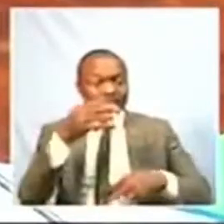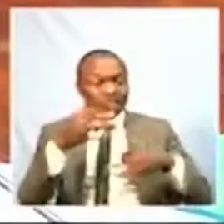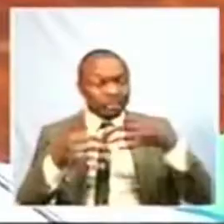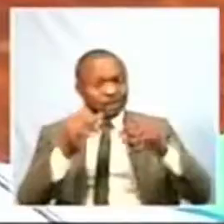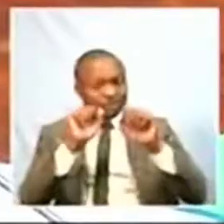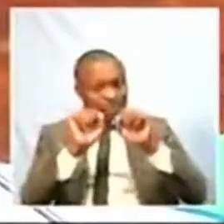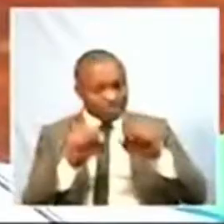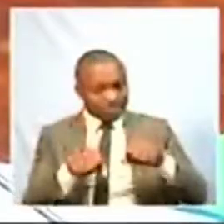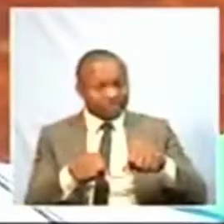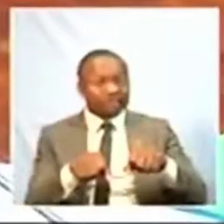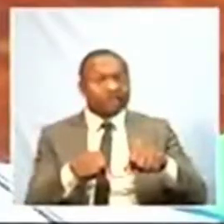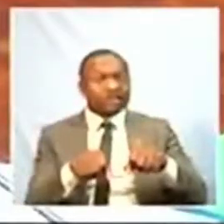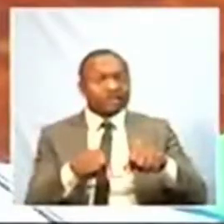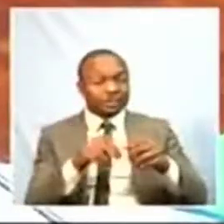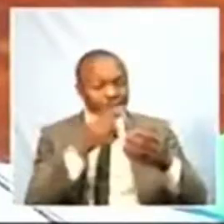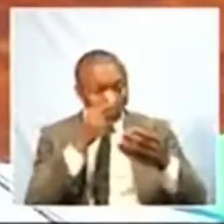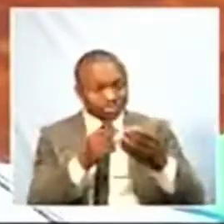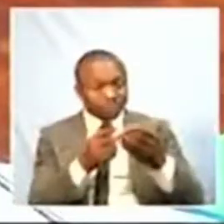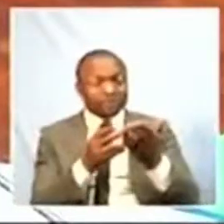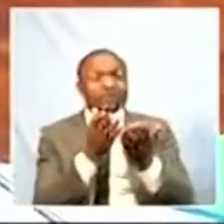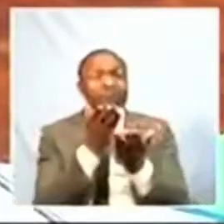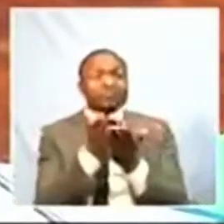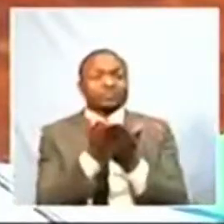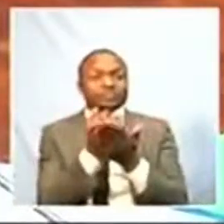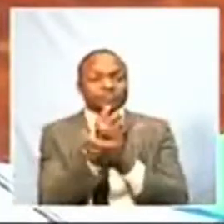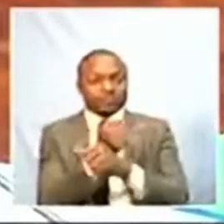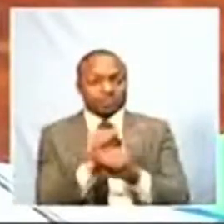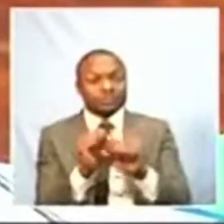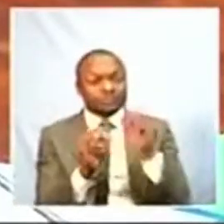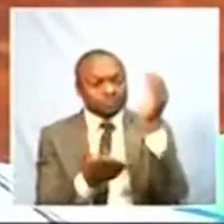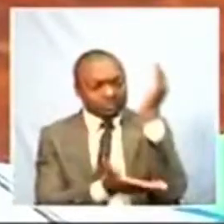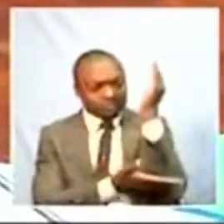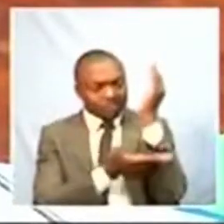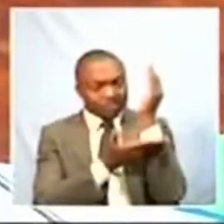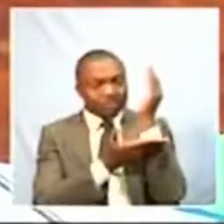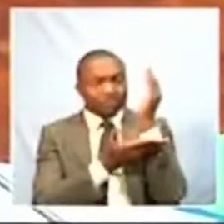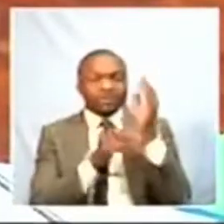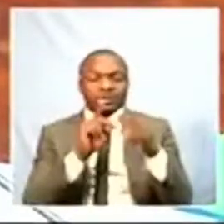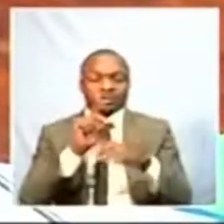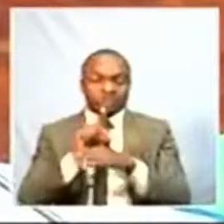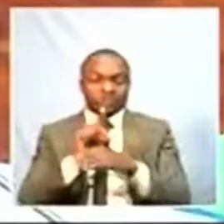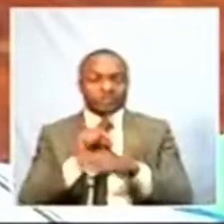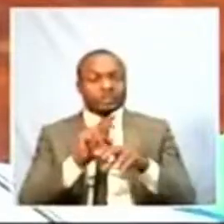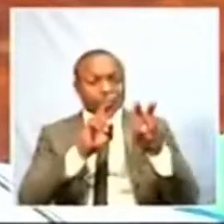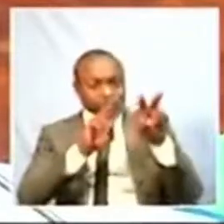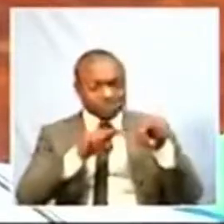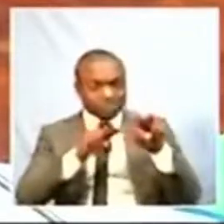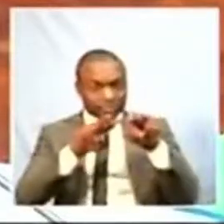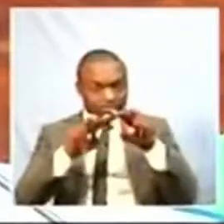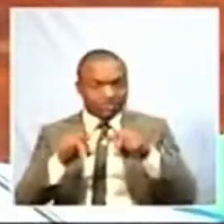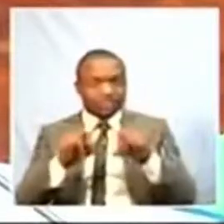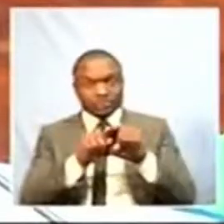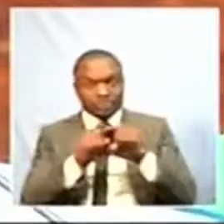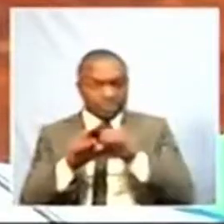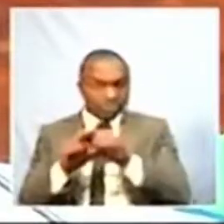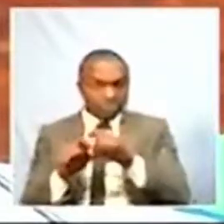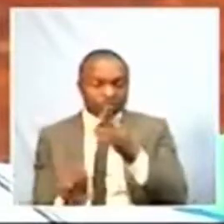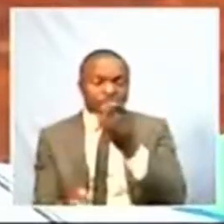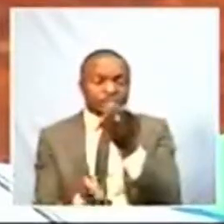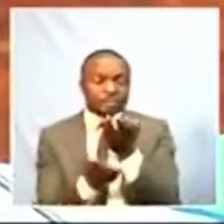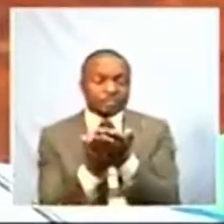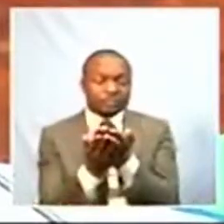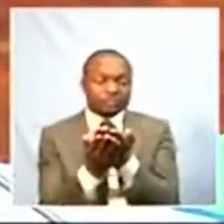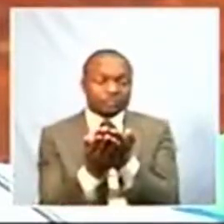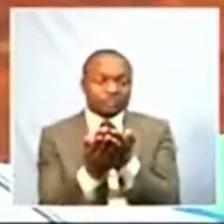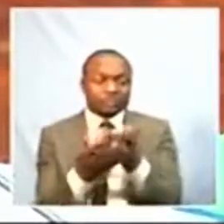draw attention to our remedial measure, we have intensified project monitoring and supervision, and also we have attached an